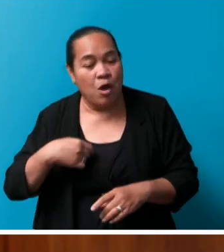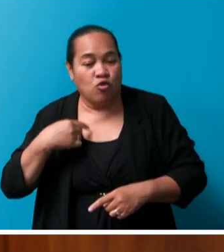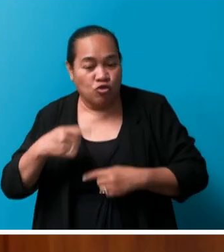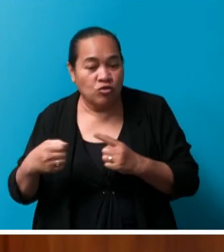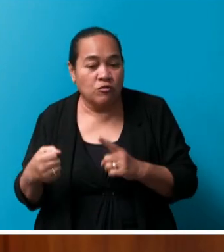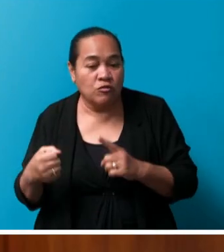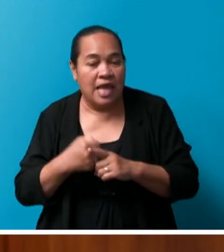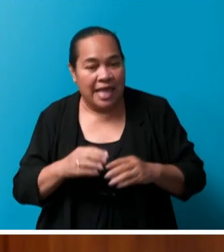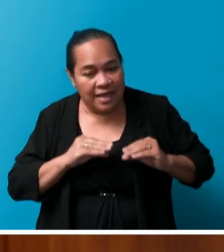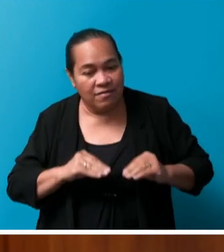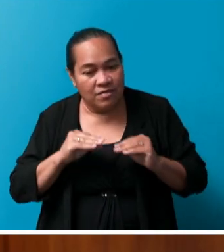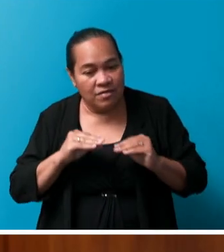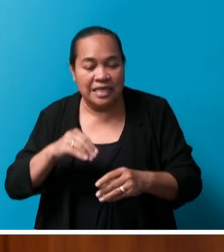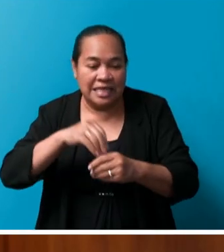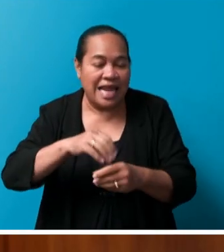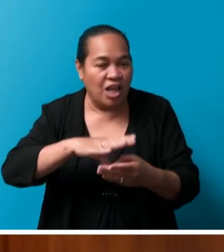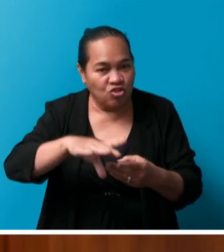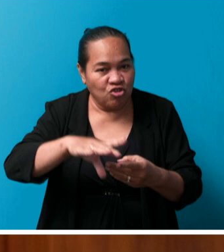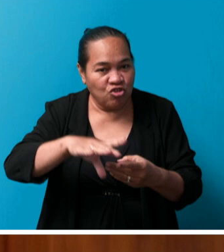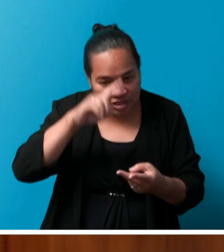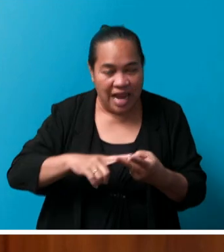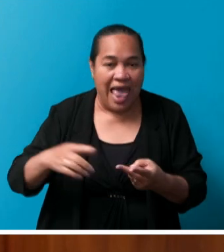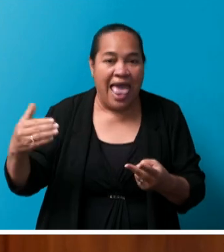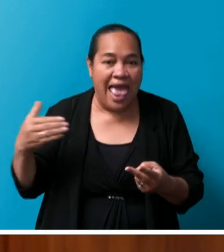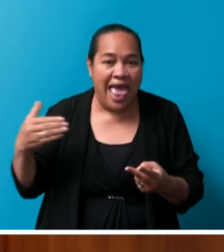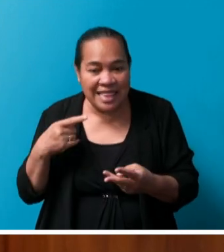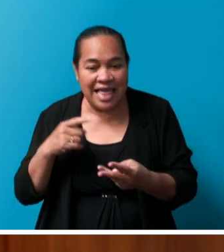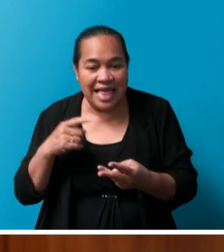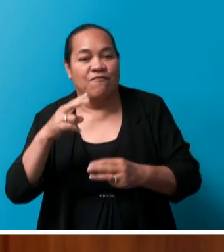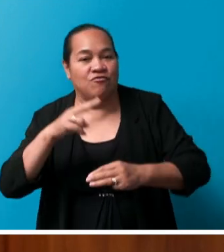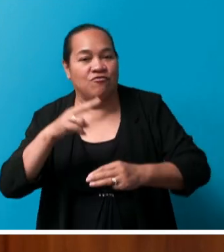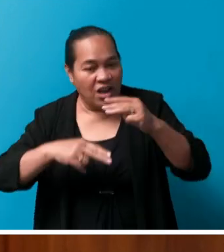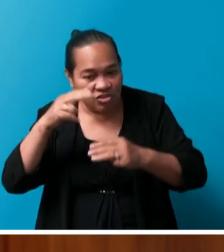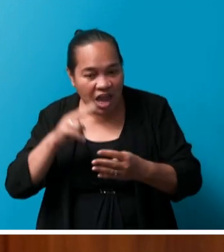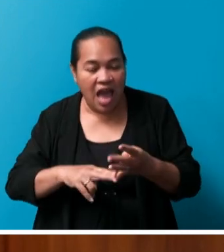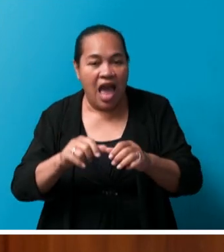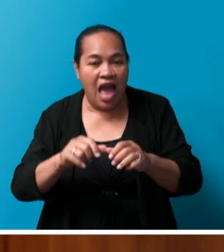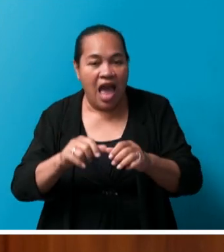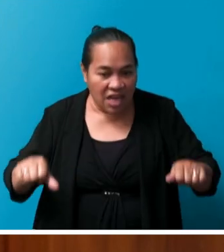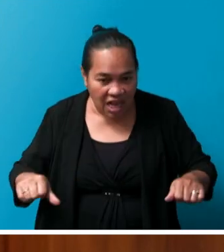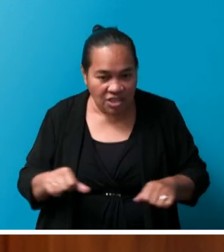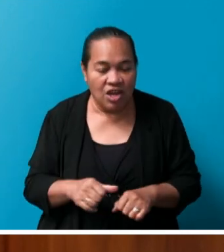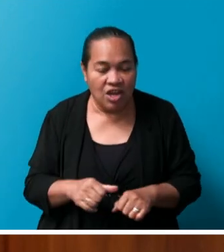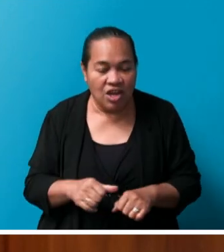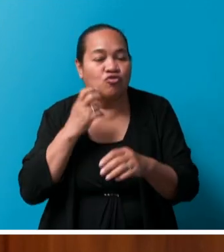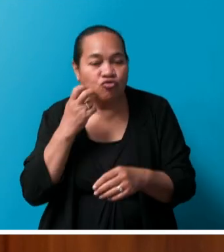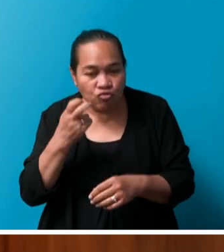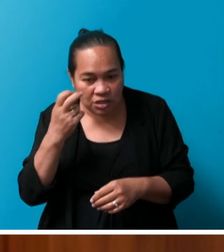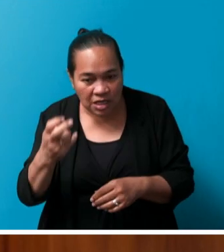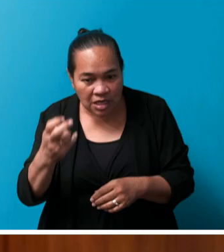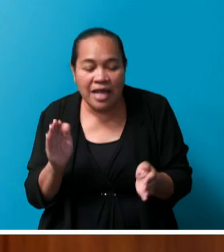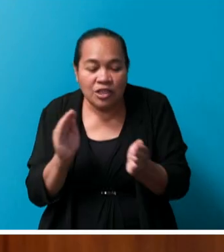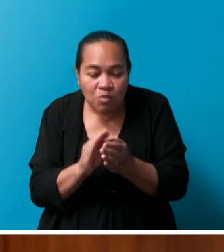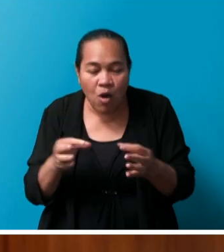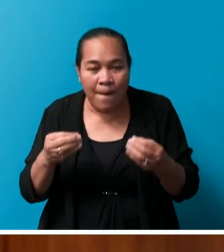invest in education, health, infrastructure, agriculture, tourism, and small